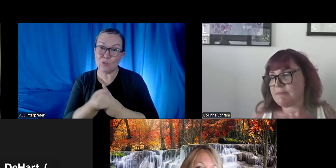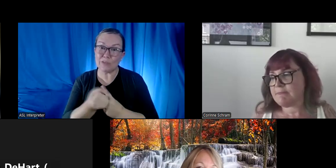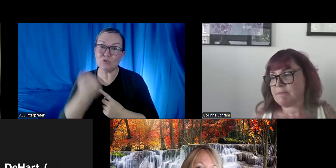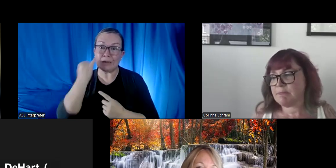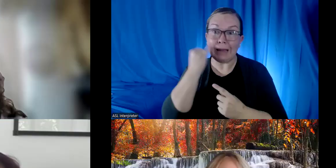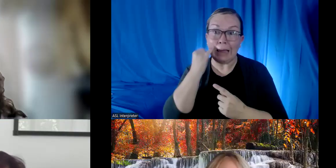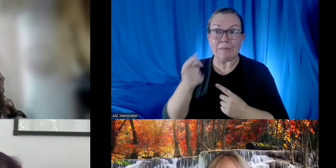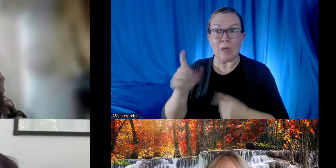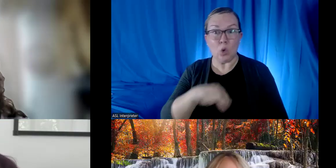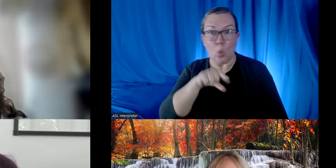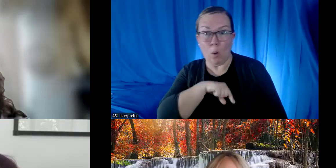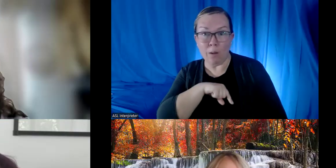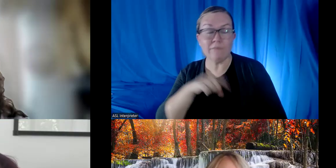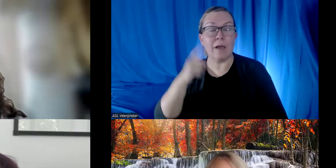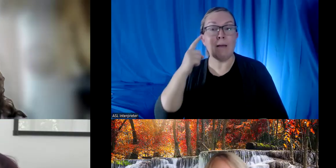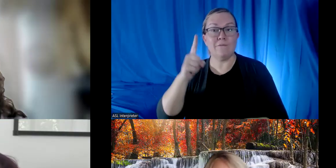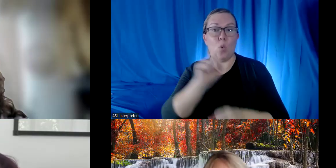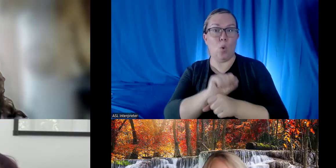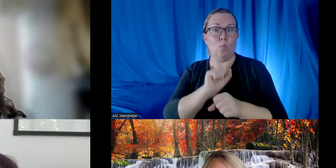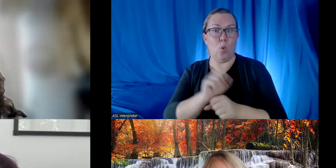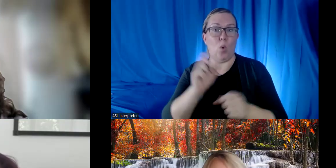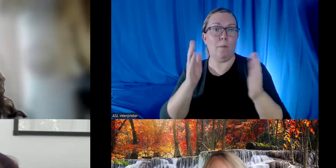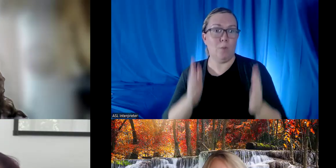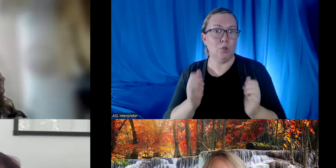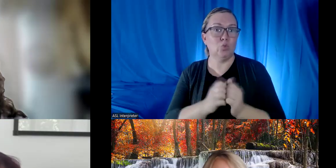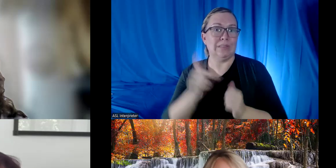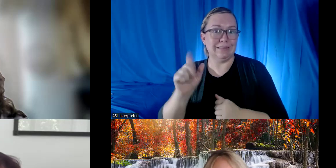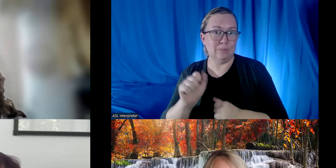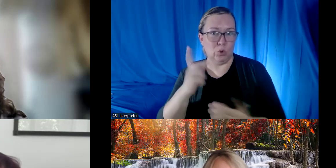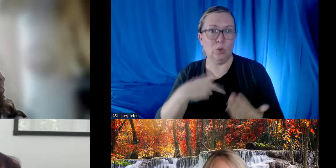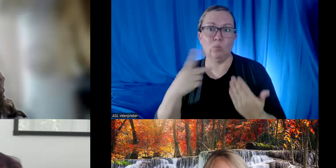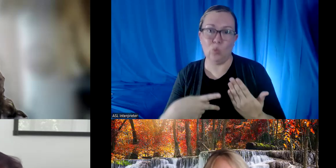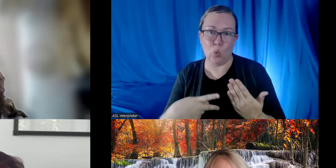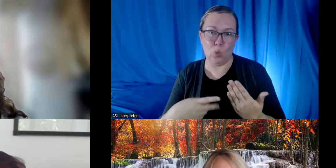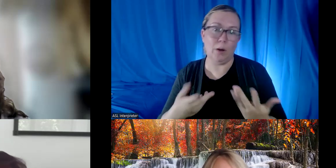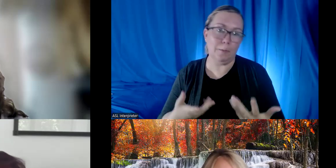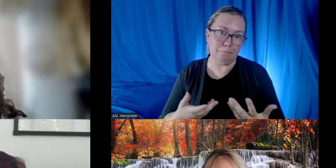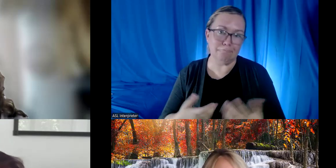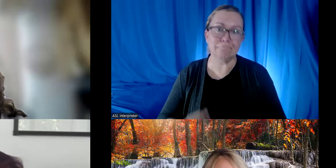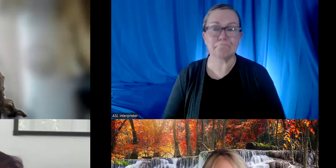would qualify for the Employed Persons with Disability program.